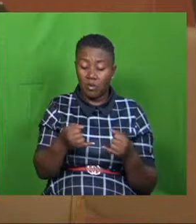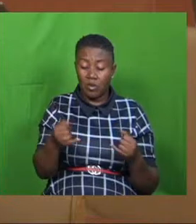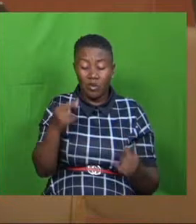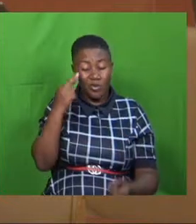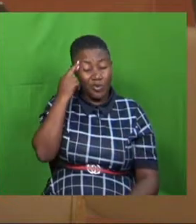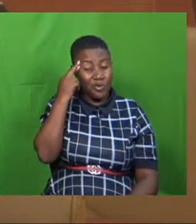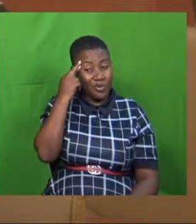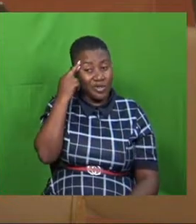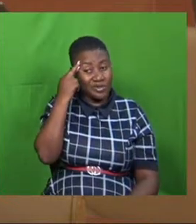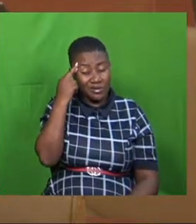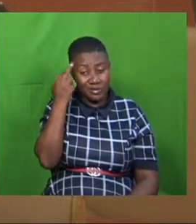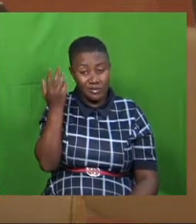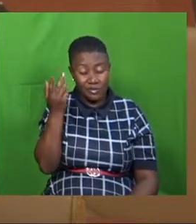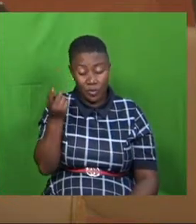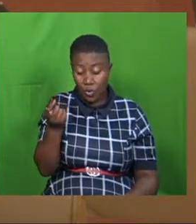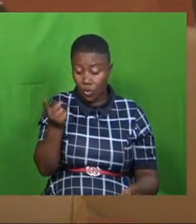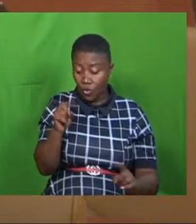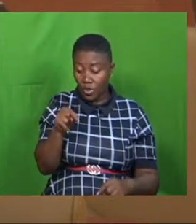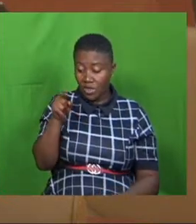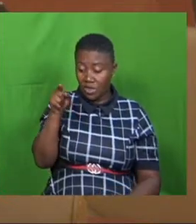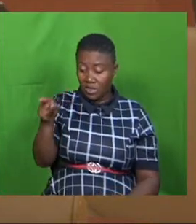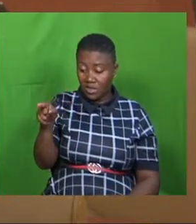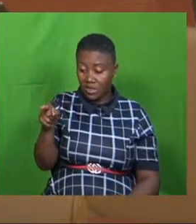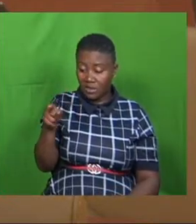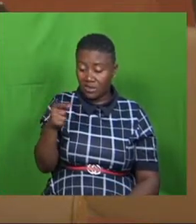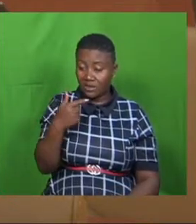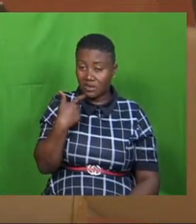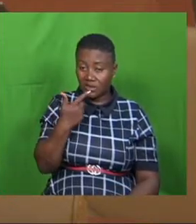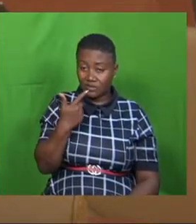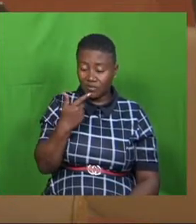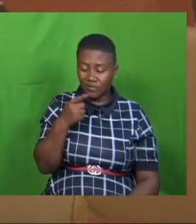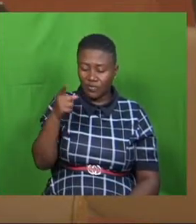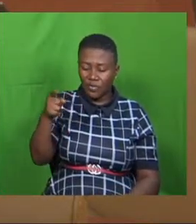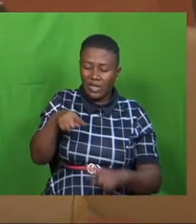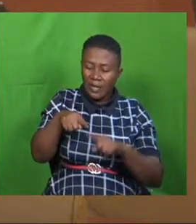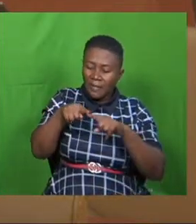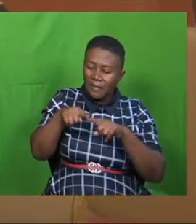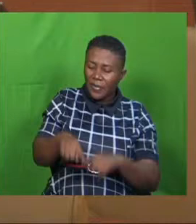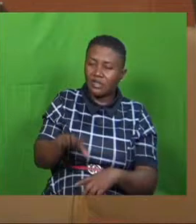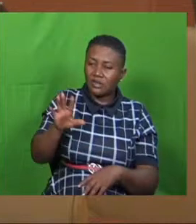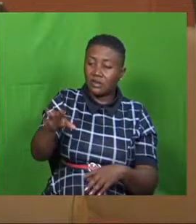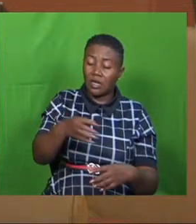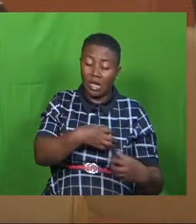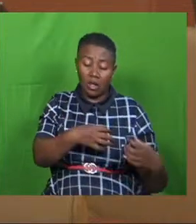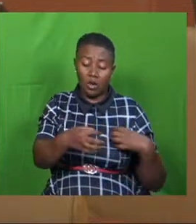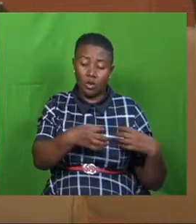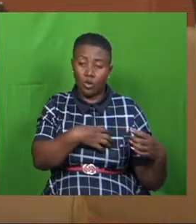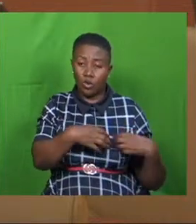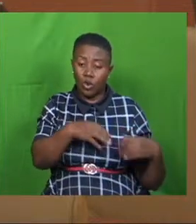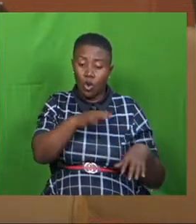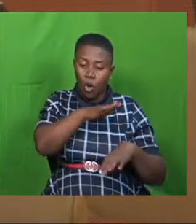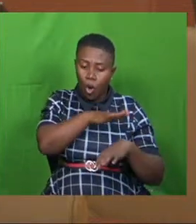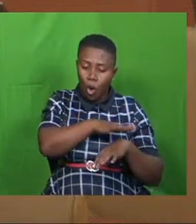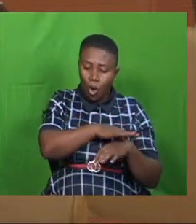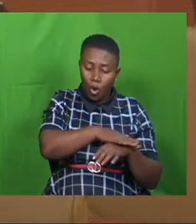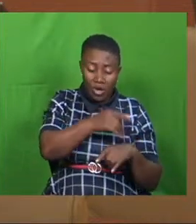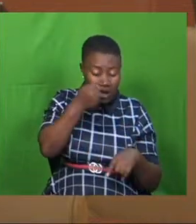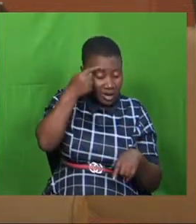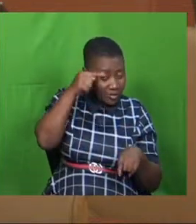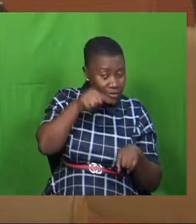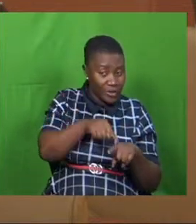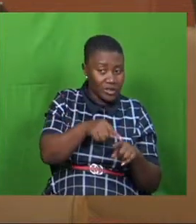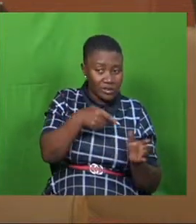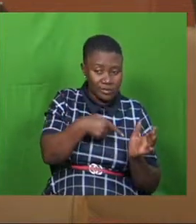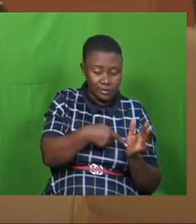Speaker, what he said, he based his argument on a contract. But if you